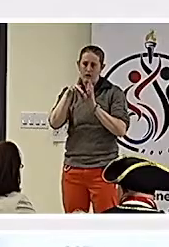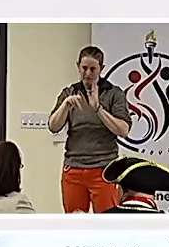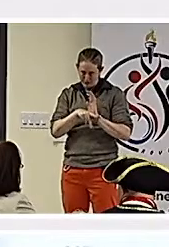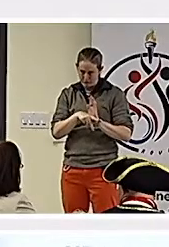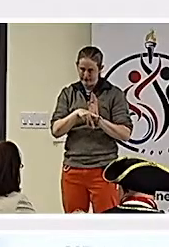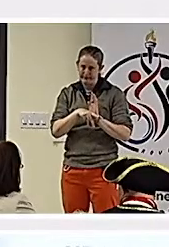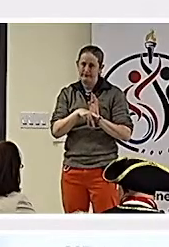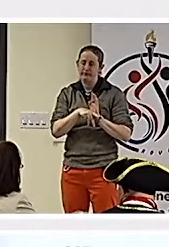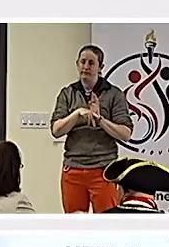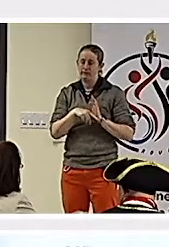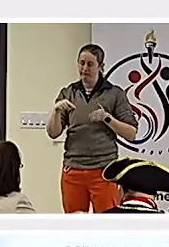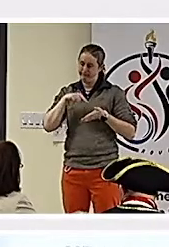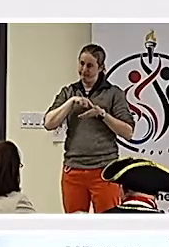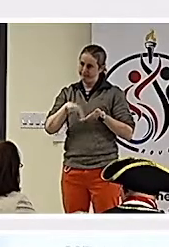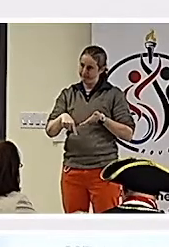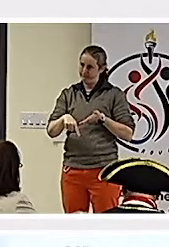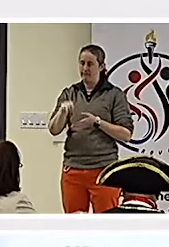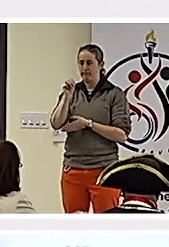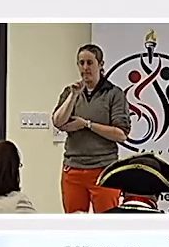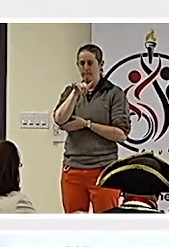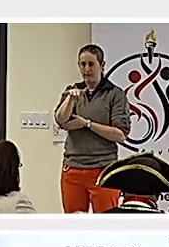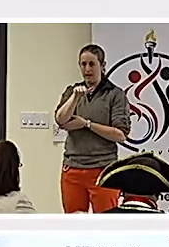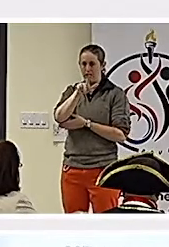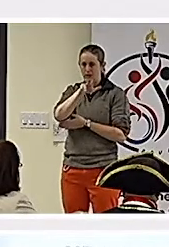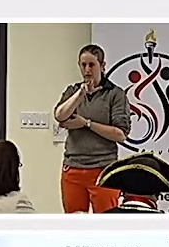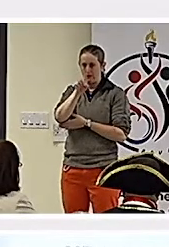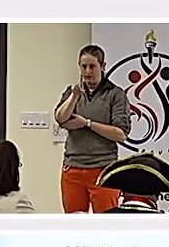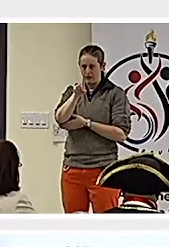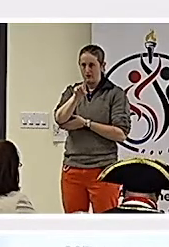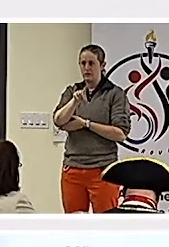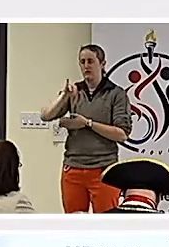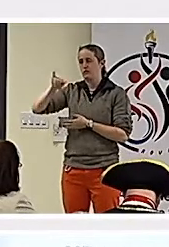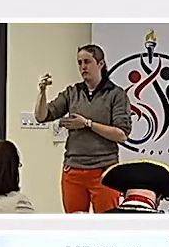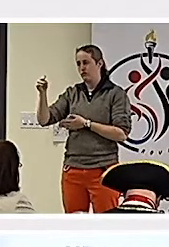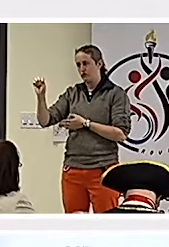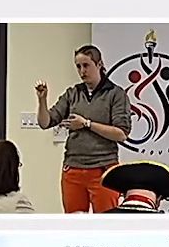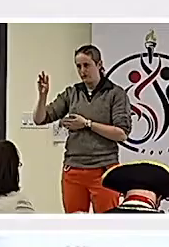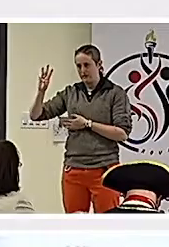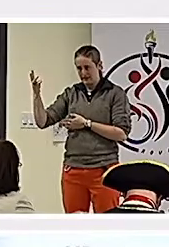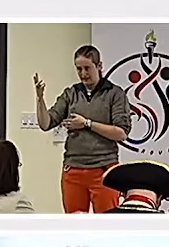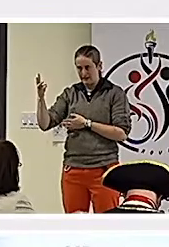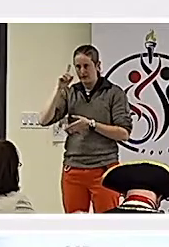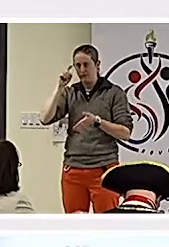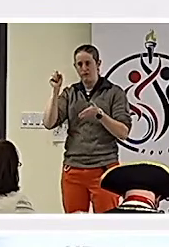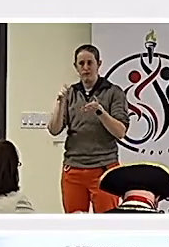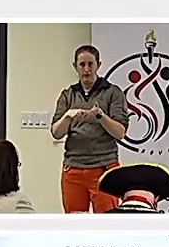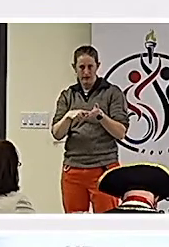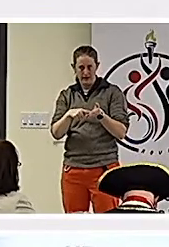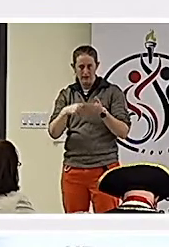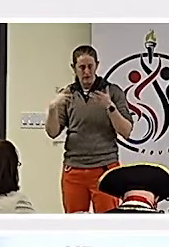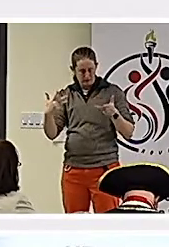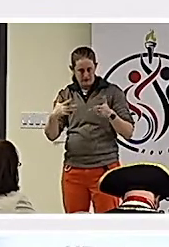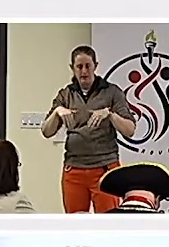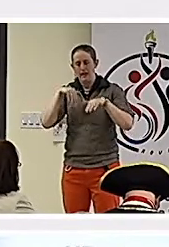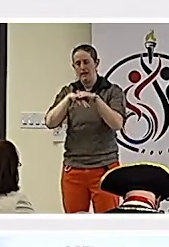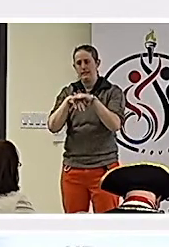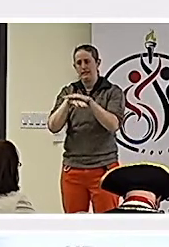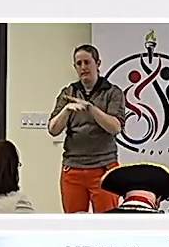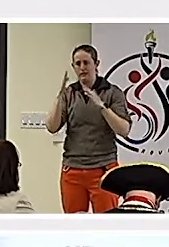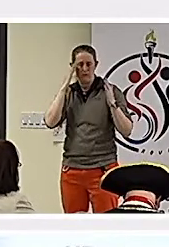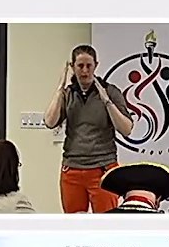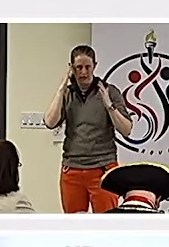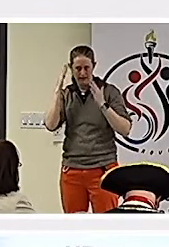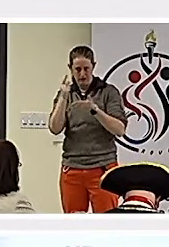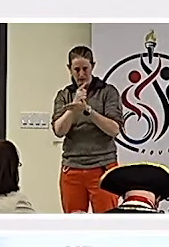the week of May 31st, June 6th is recognized as Access Awareness Week, and